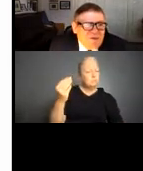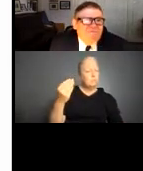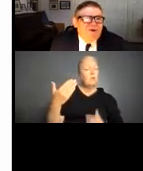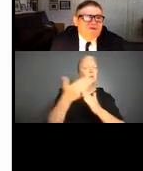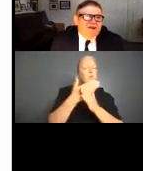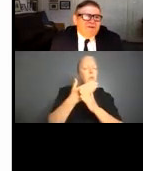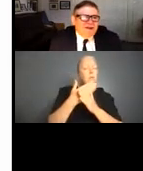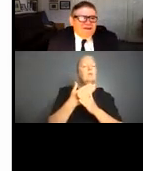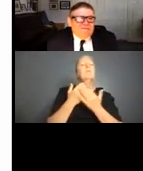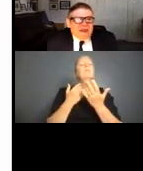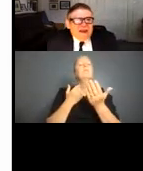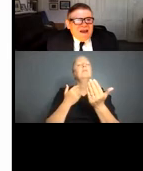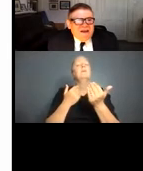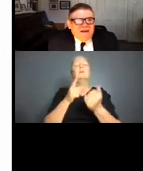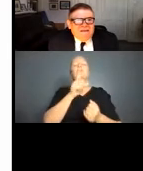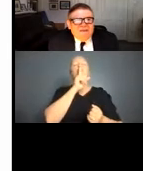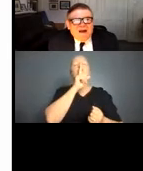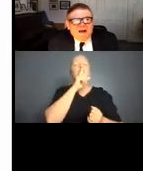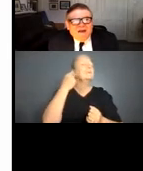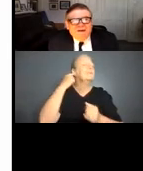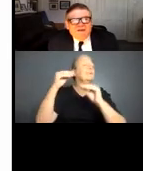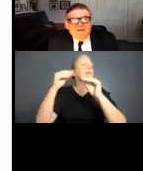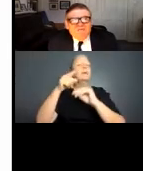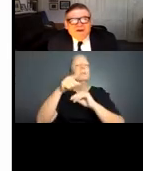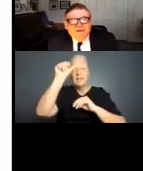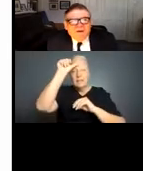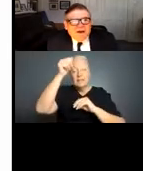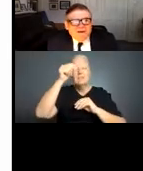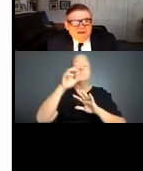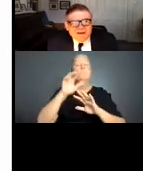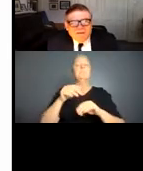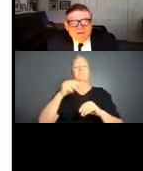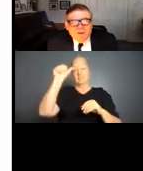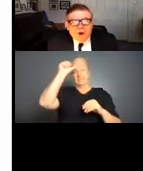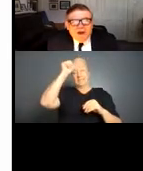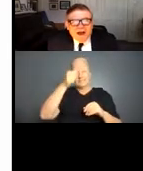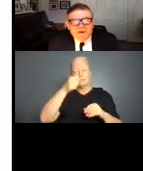Could we have muting, please? In India, most Commonwealth